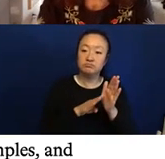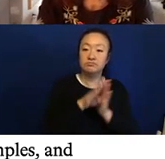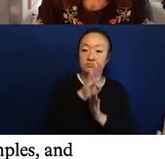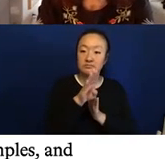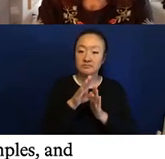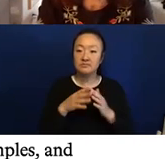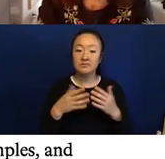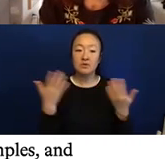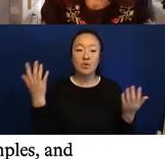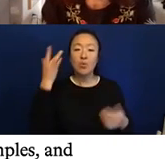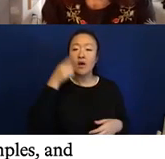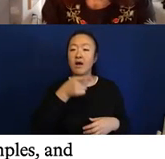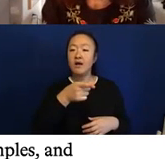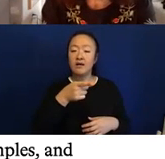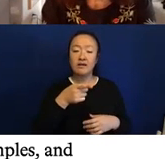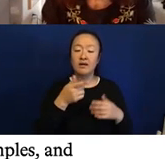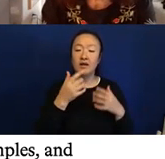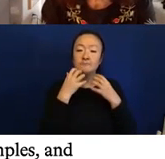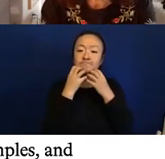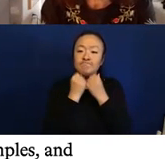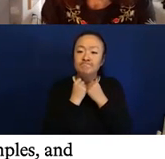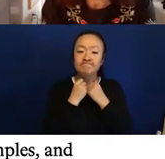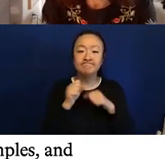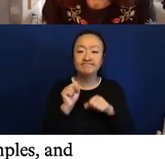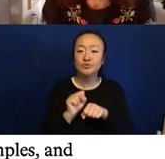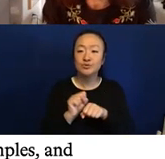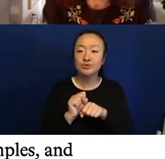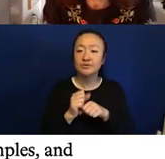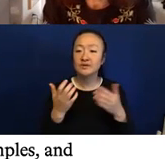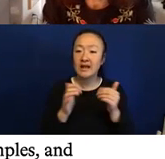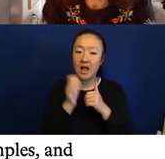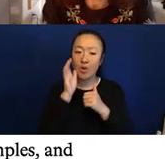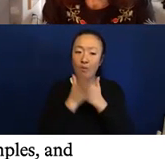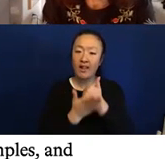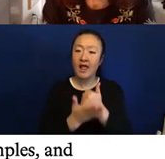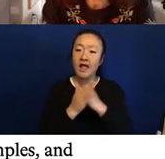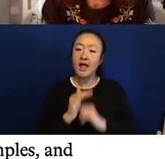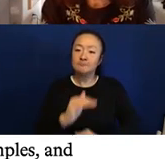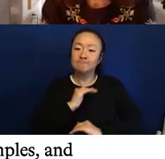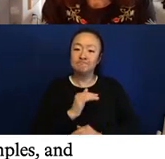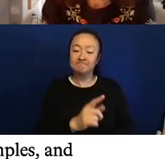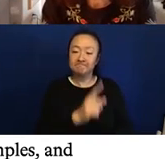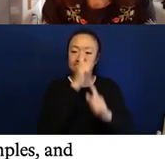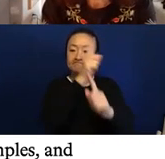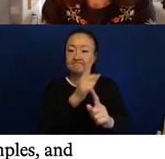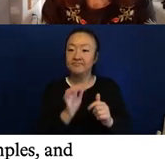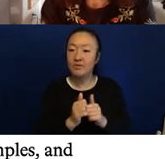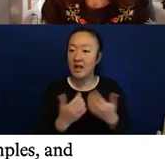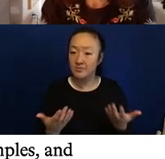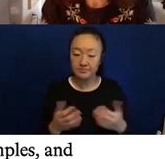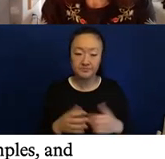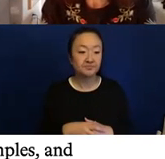Why is this award meaningful to you? How is it going to help you fulfill your goals? And